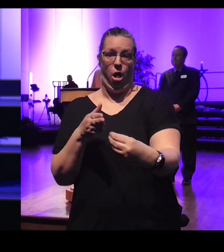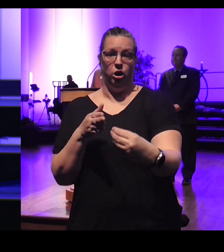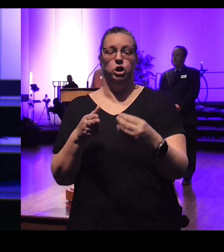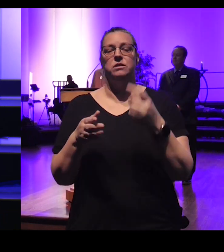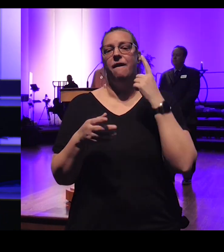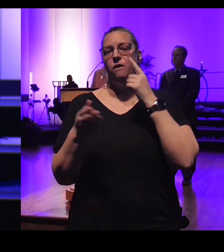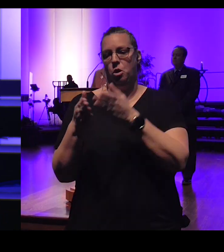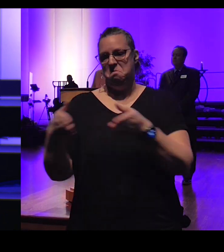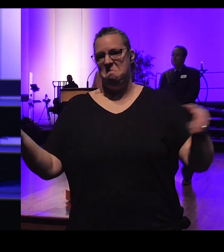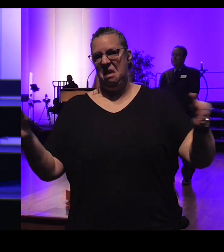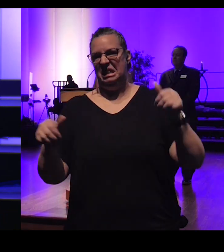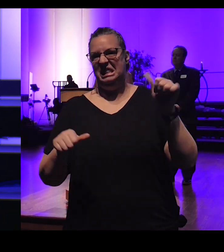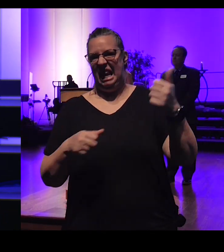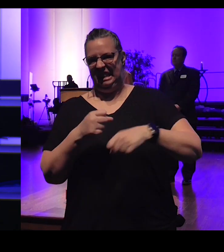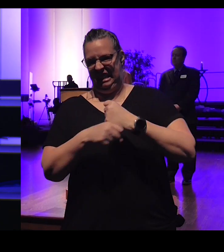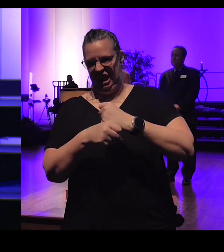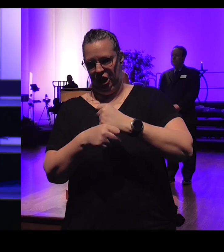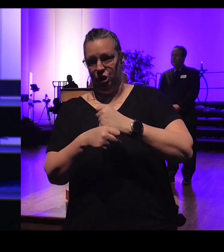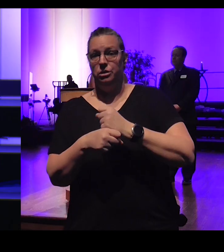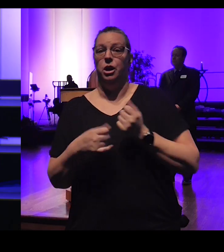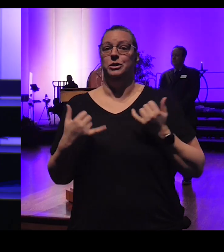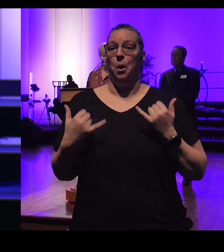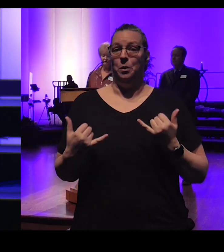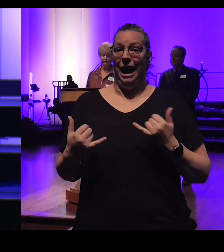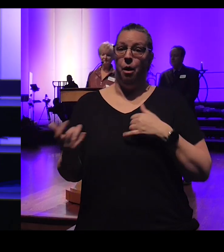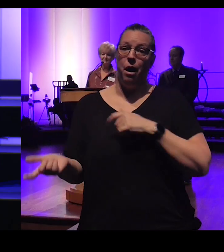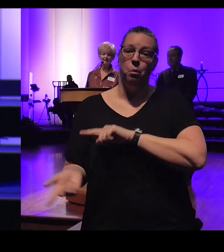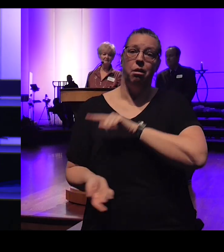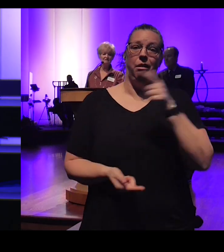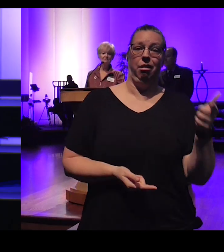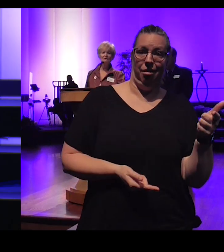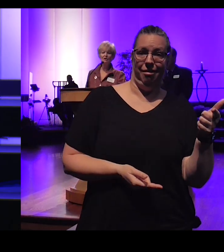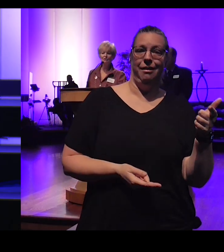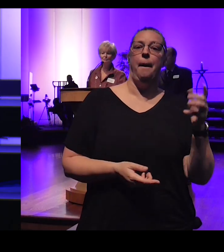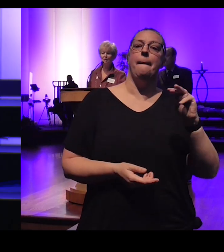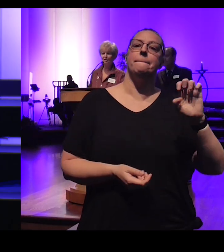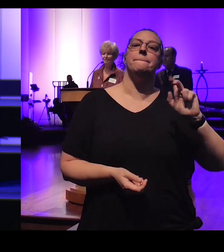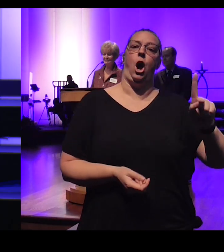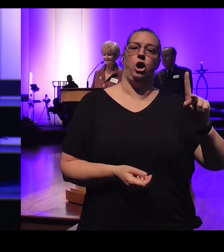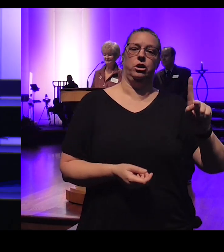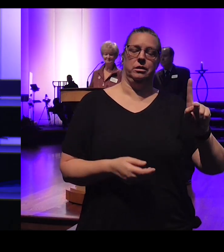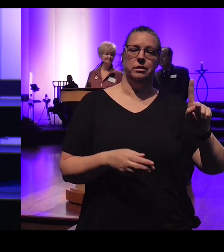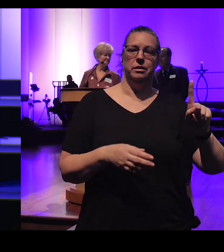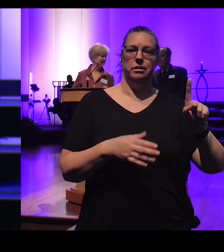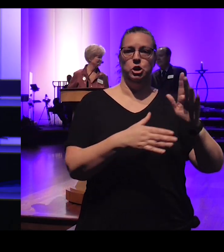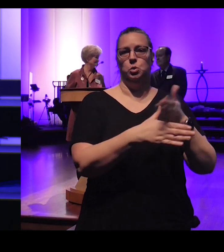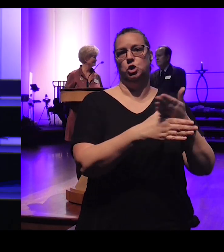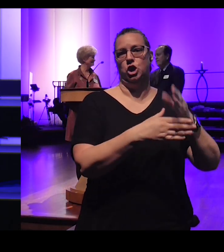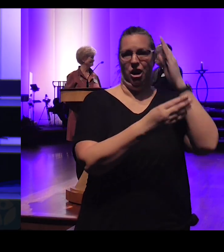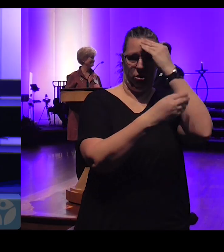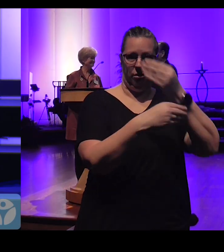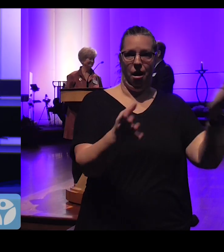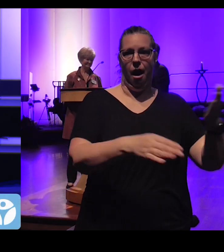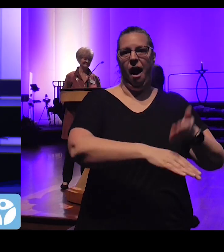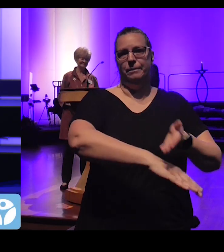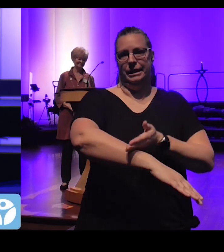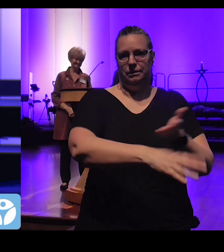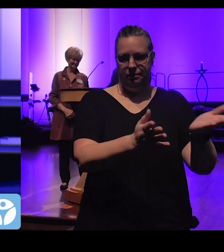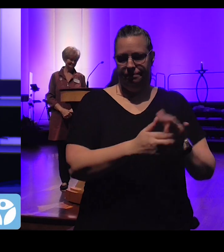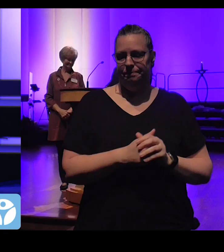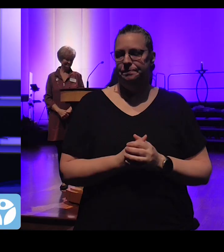ask the Foundation's Executive Director, Mark Pino, to share a few updates on our progress. Thank you,